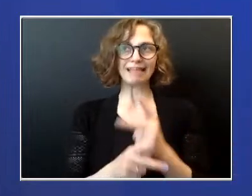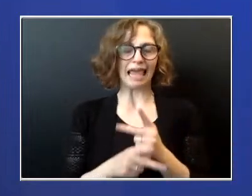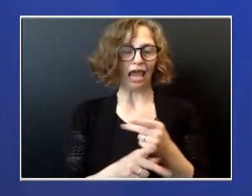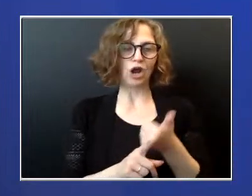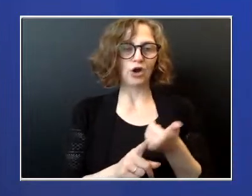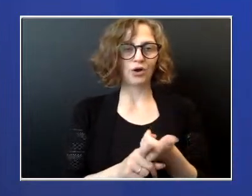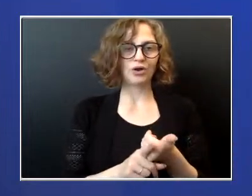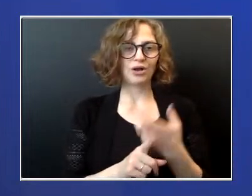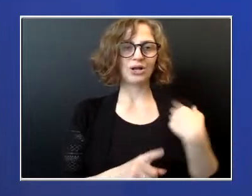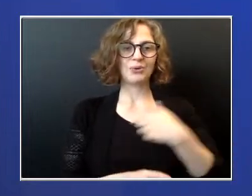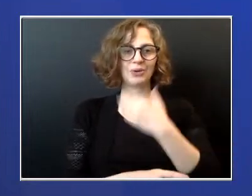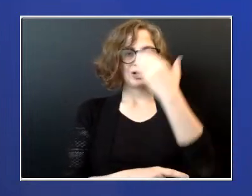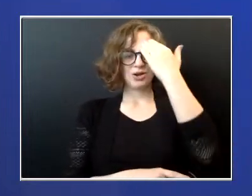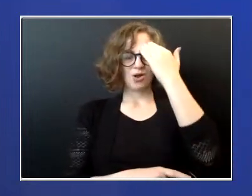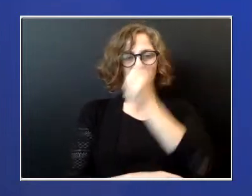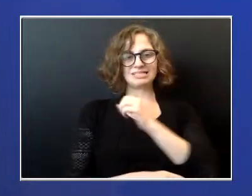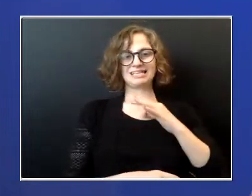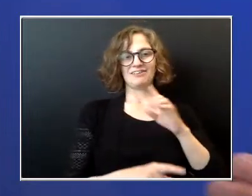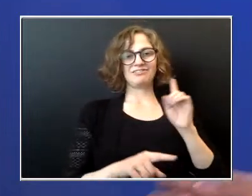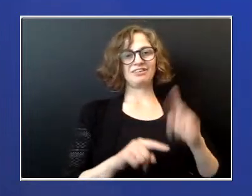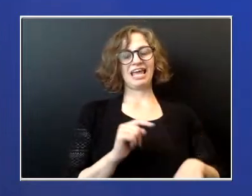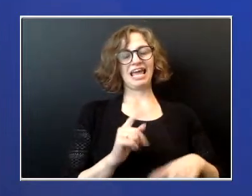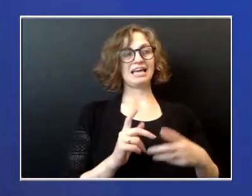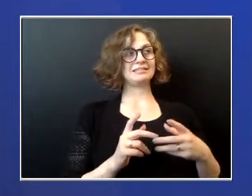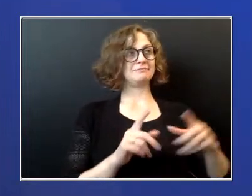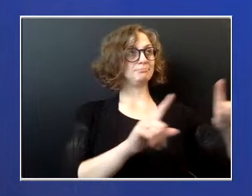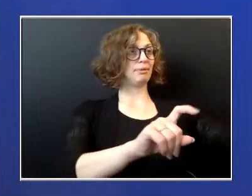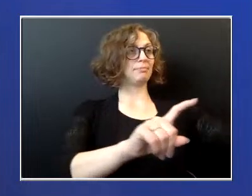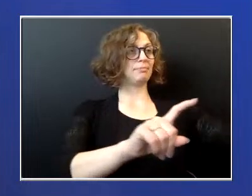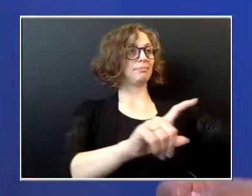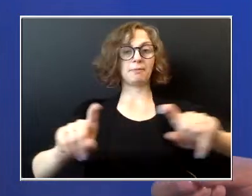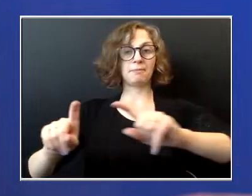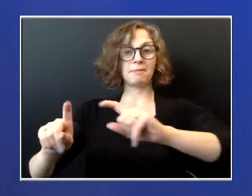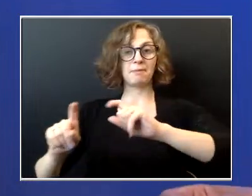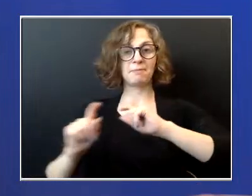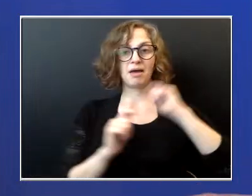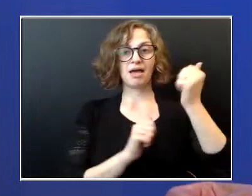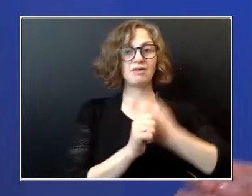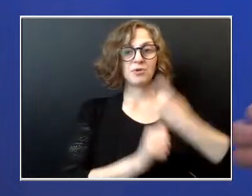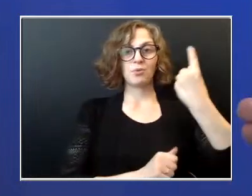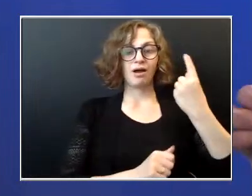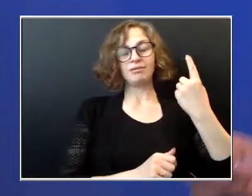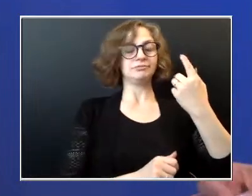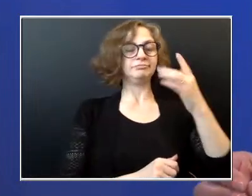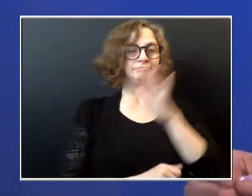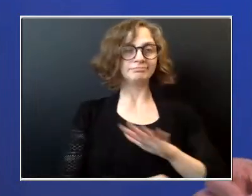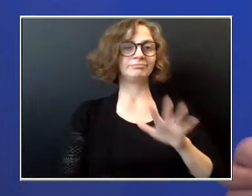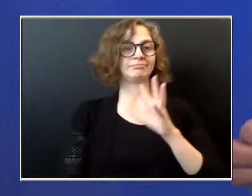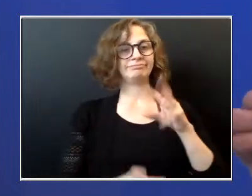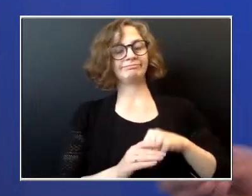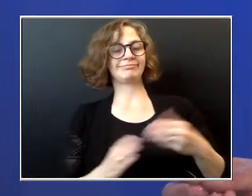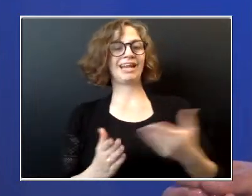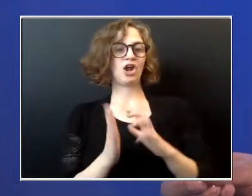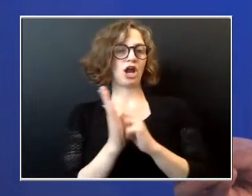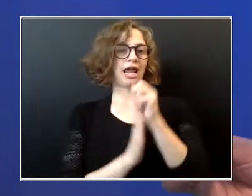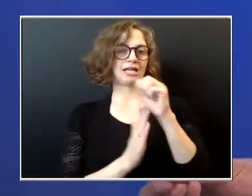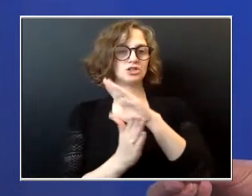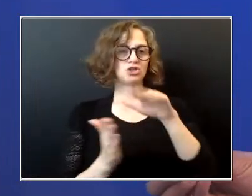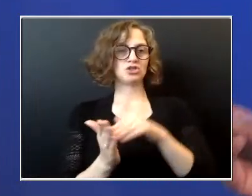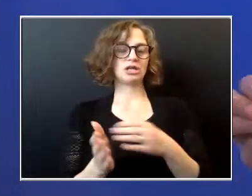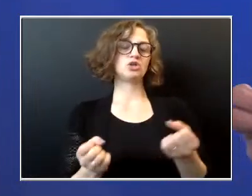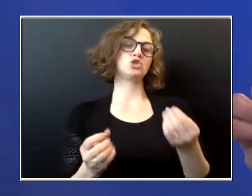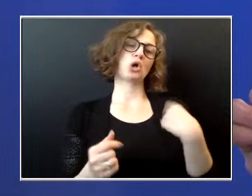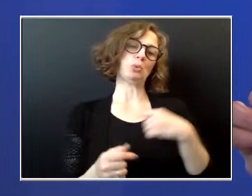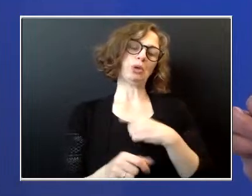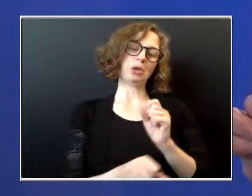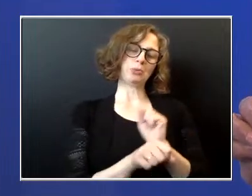the needs of genetic testing and counseling across the Cancer Center. So we are working with our high-risk